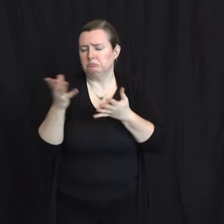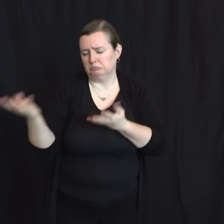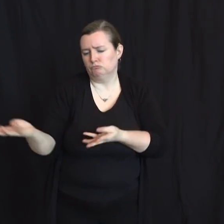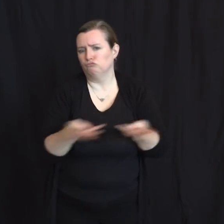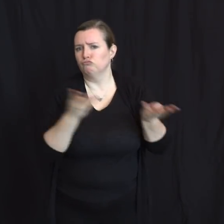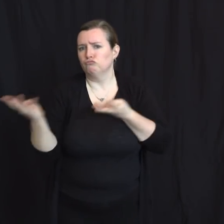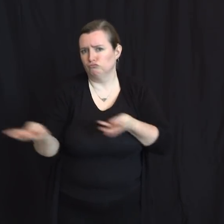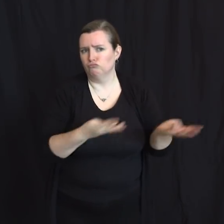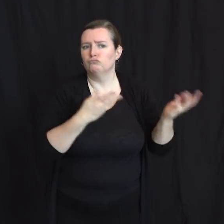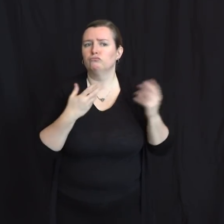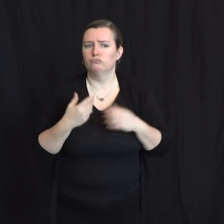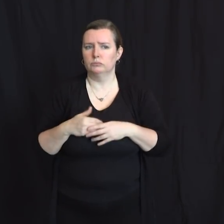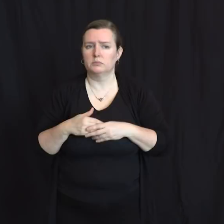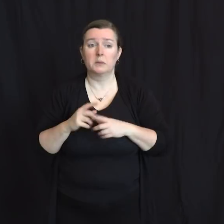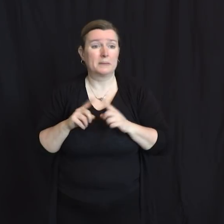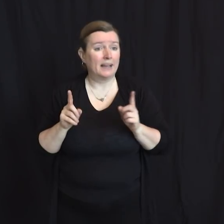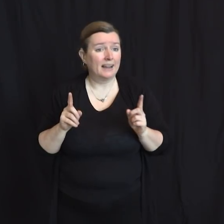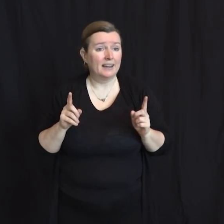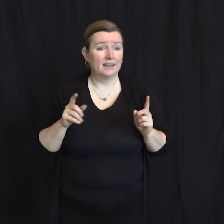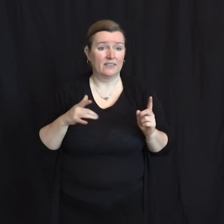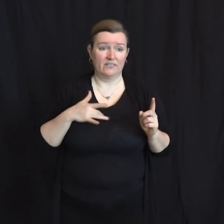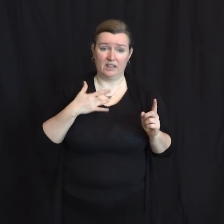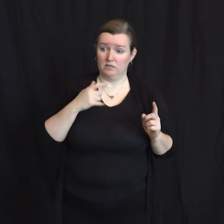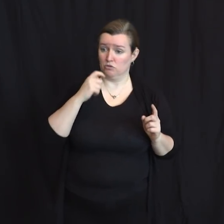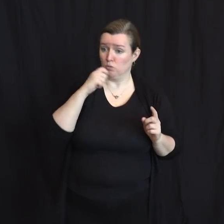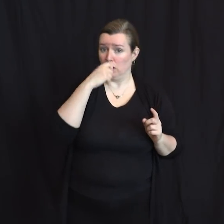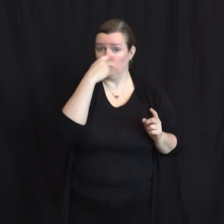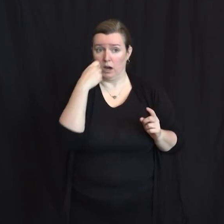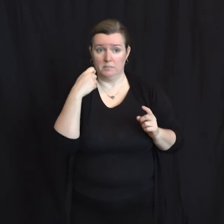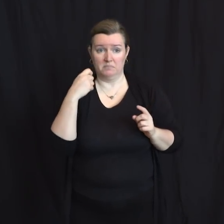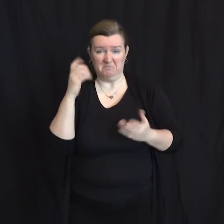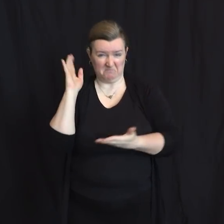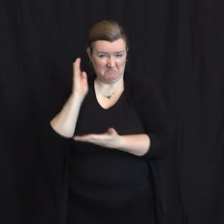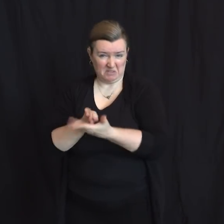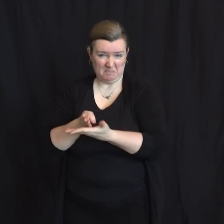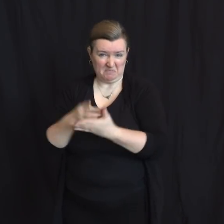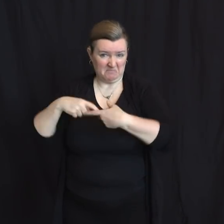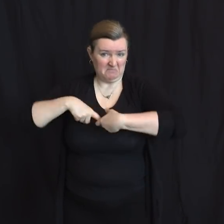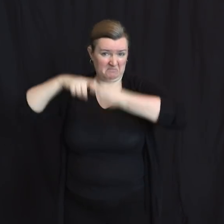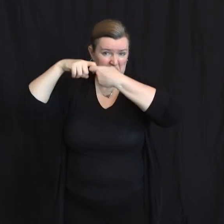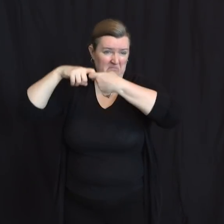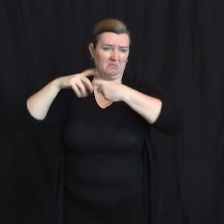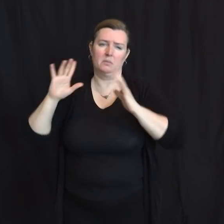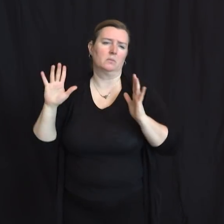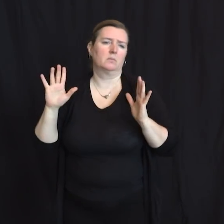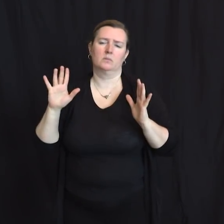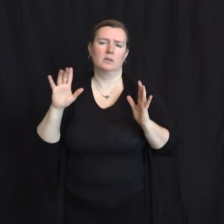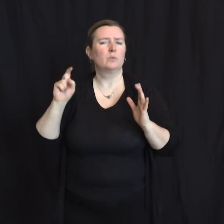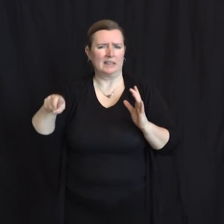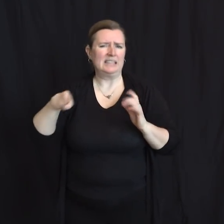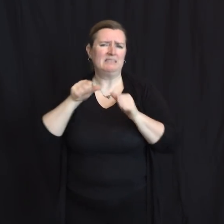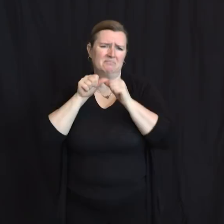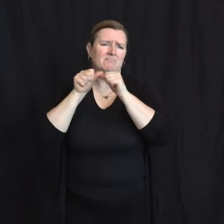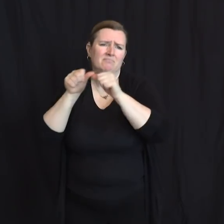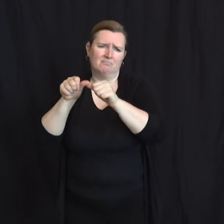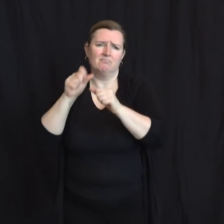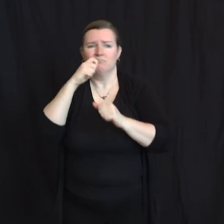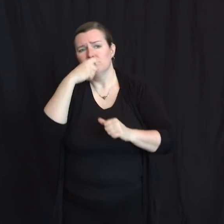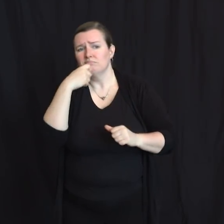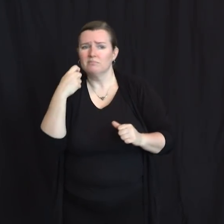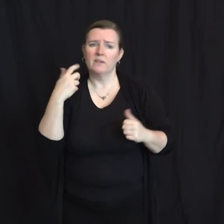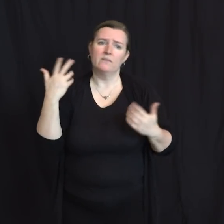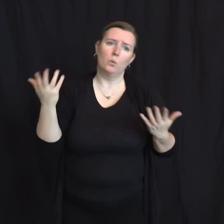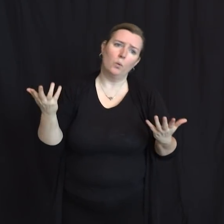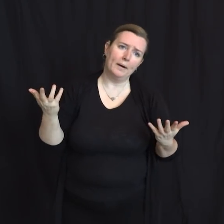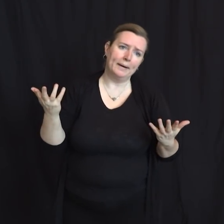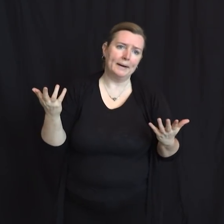ever probably do away with the swabs, certainly not right now, because you need the swabs at least for the